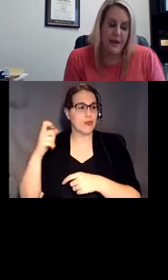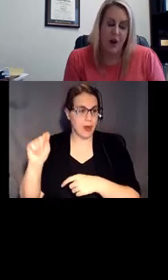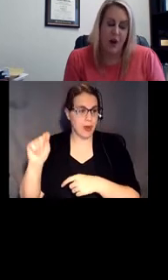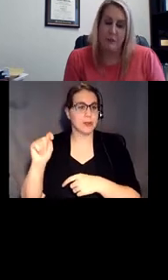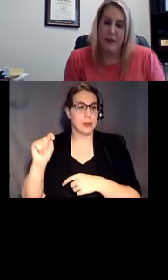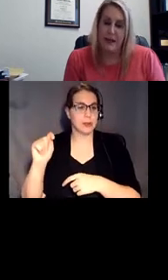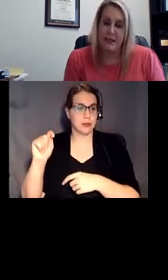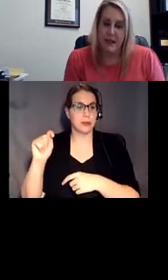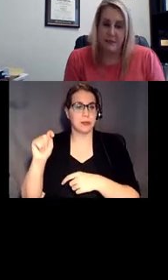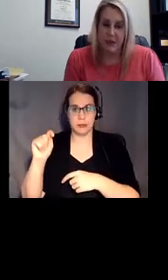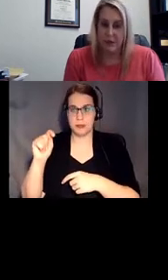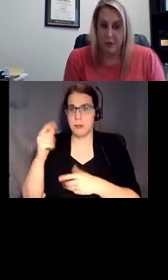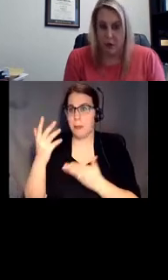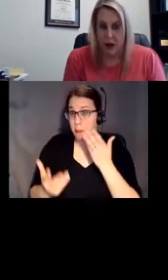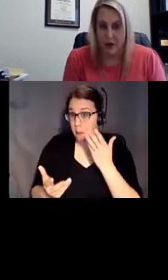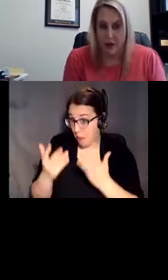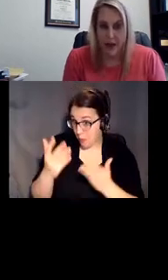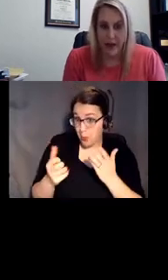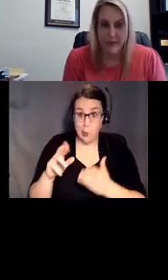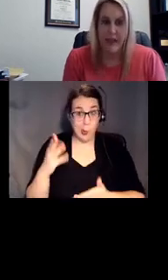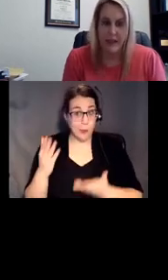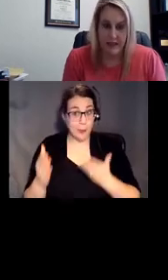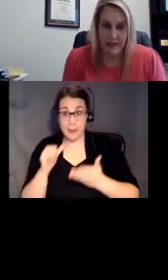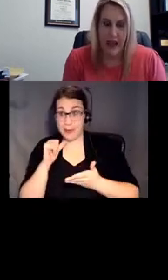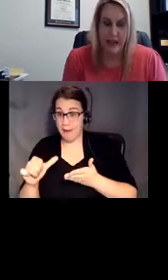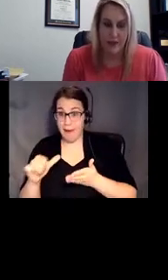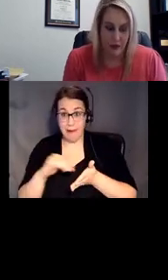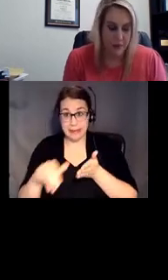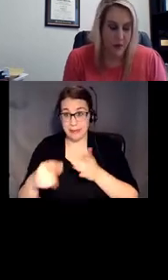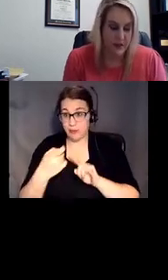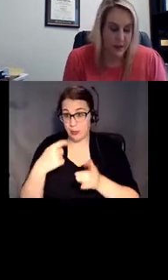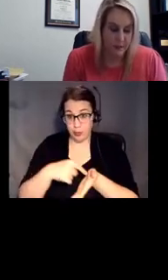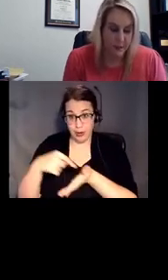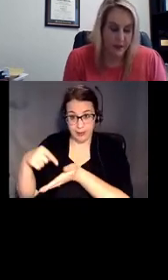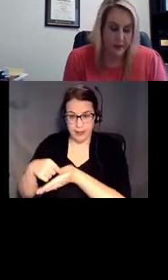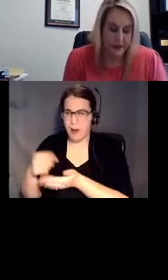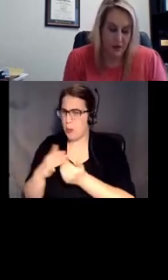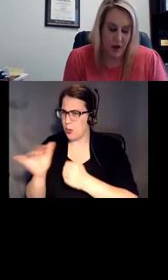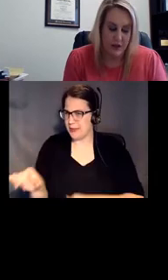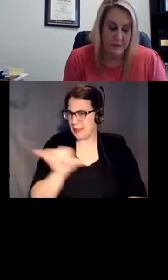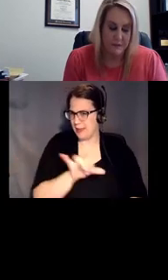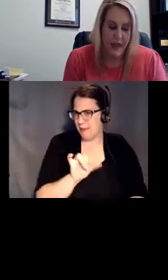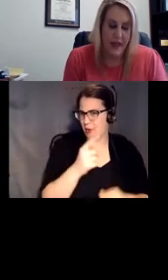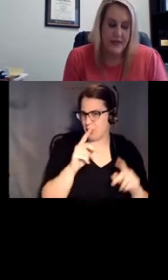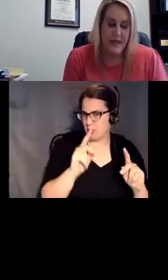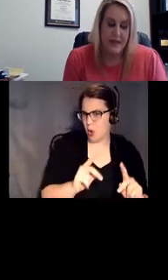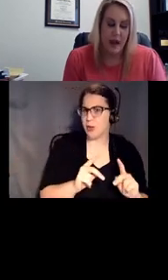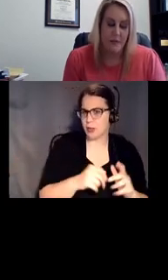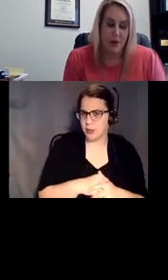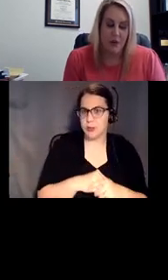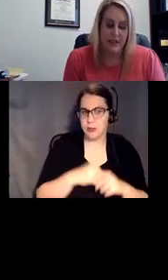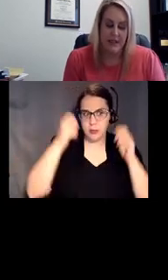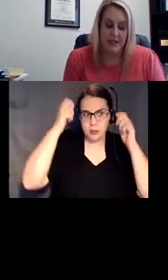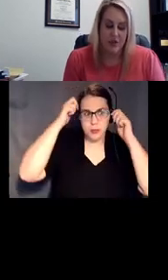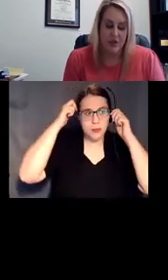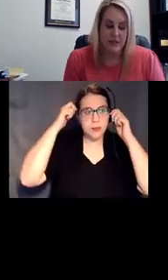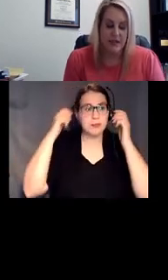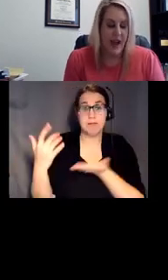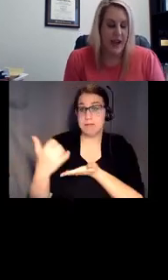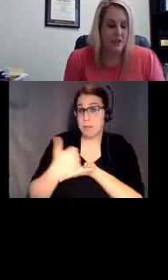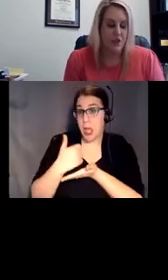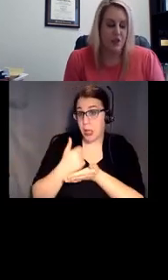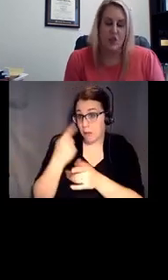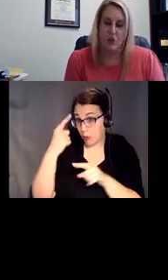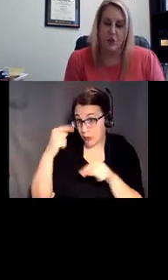may or may not be exempt from creditor claims. Again, this is like the first party supplemental needs trust. The income earned in these trusts